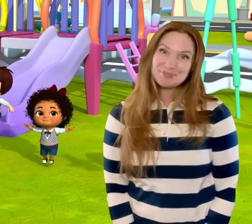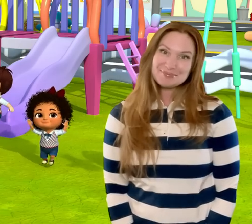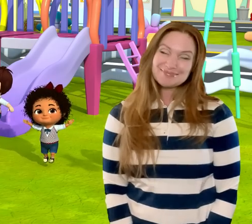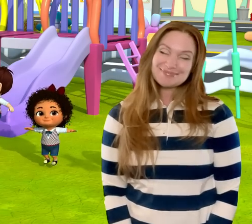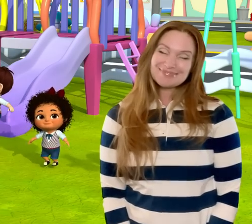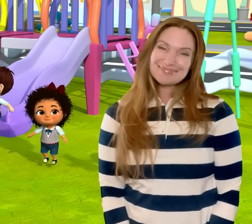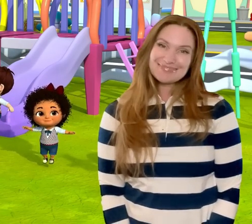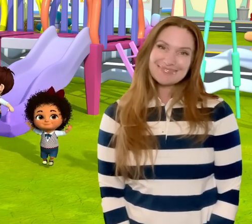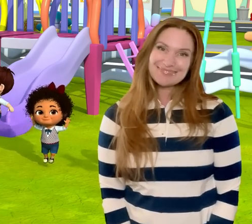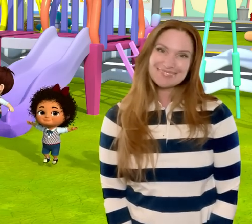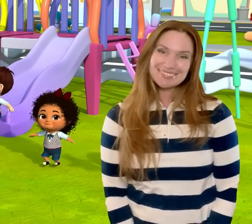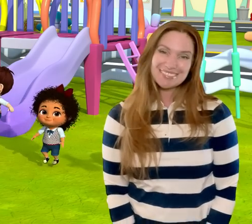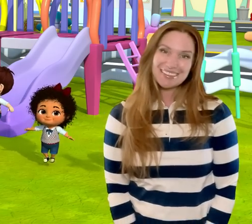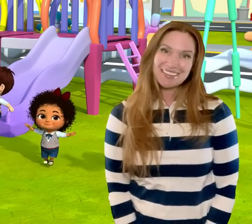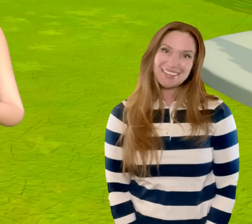foreign